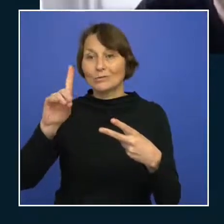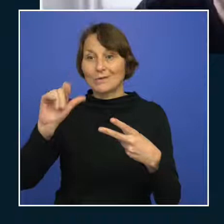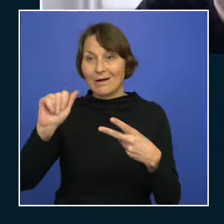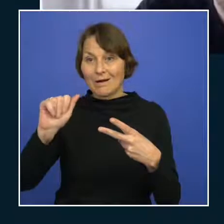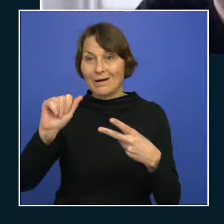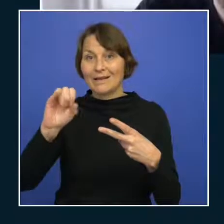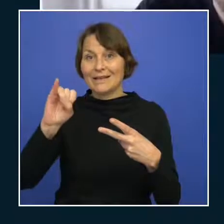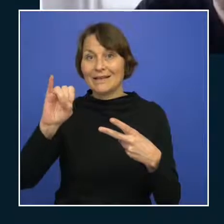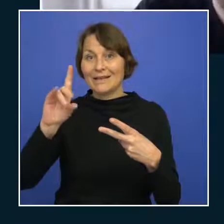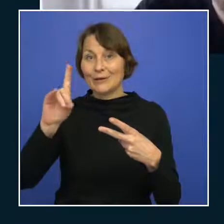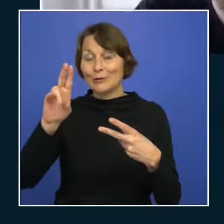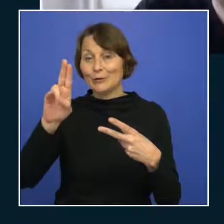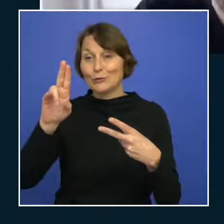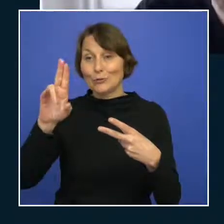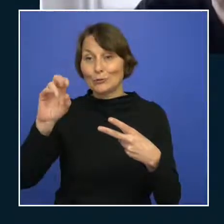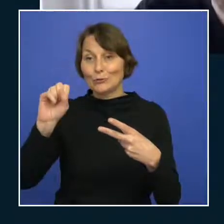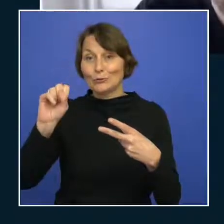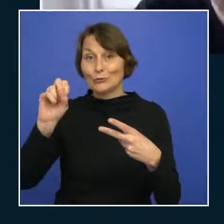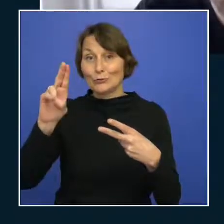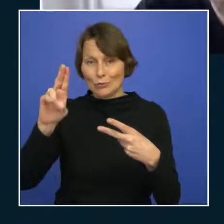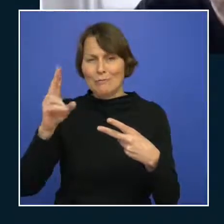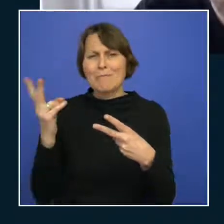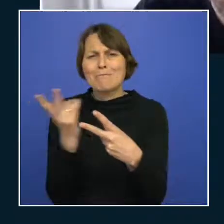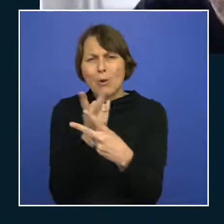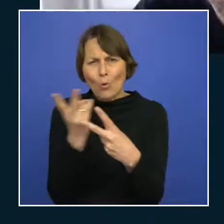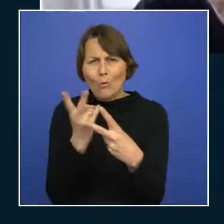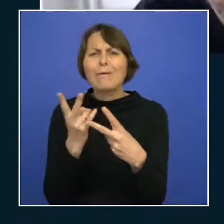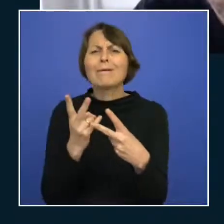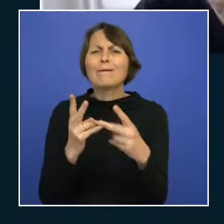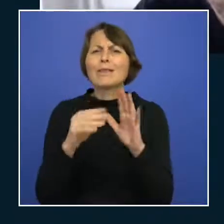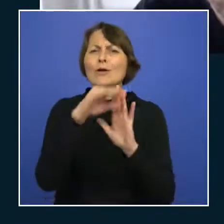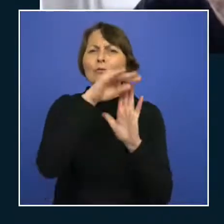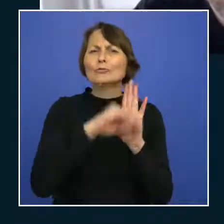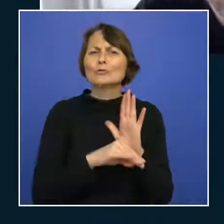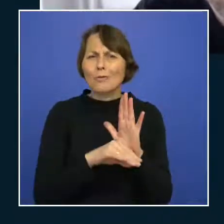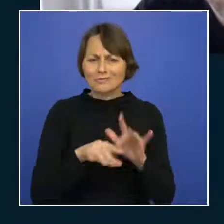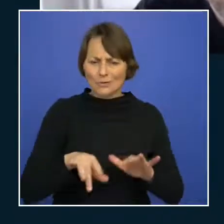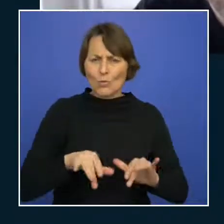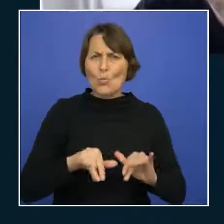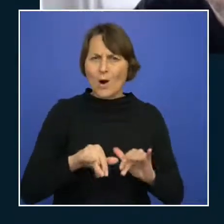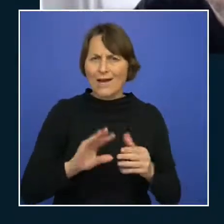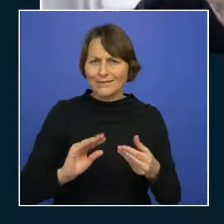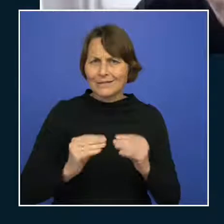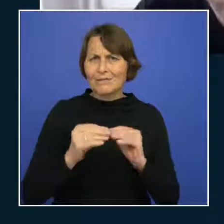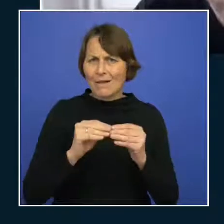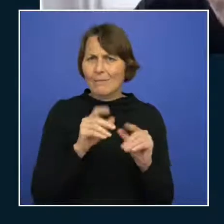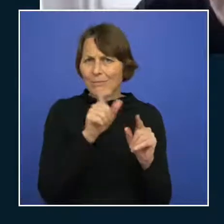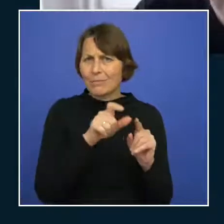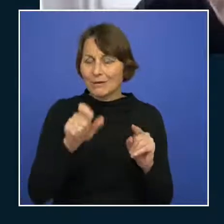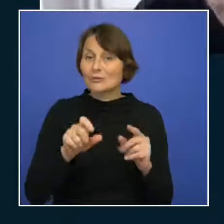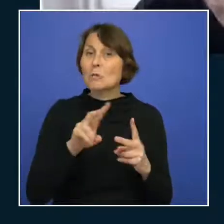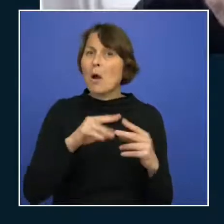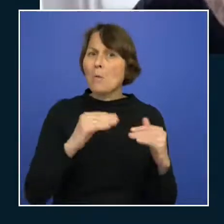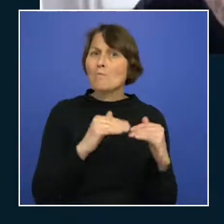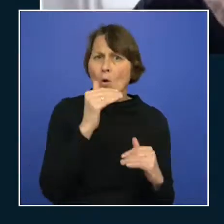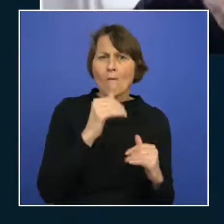developers, right? They are also Auth Zero ambassadors, Udemy